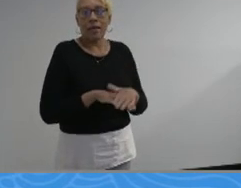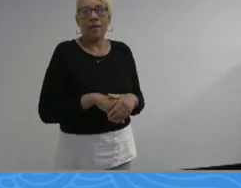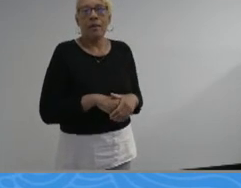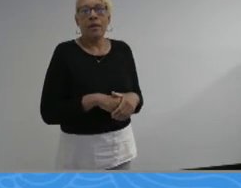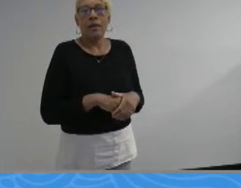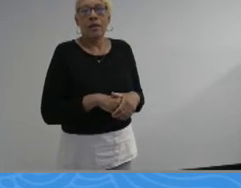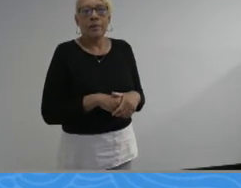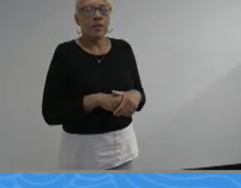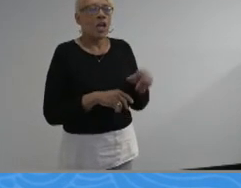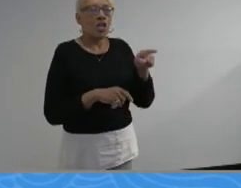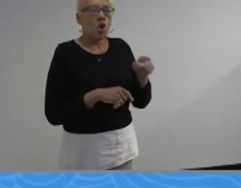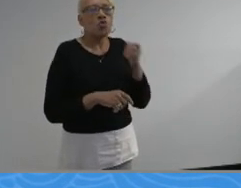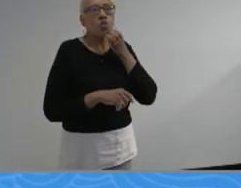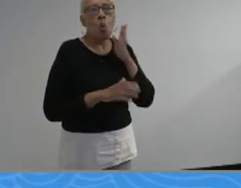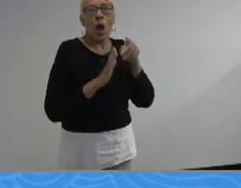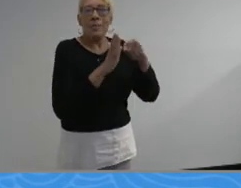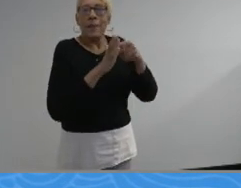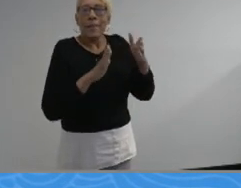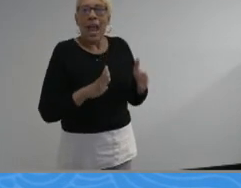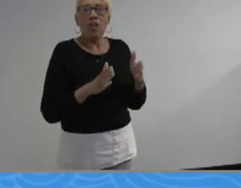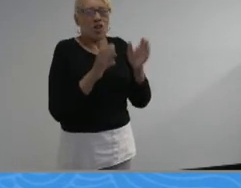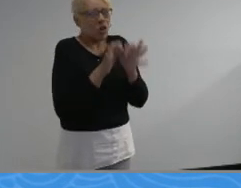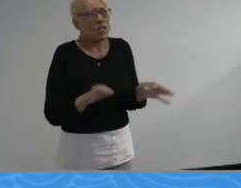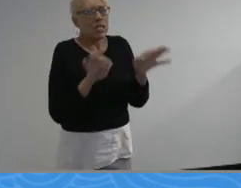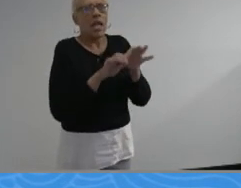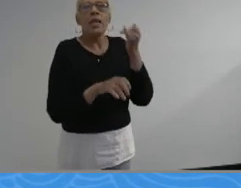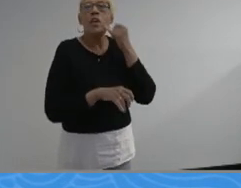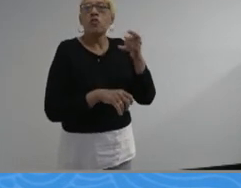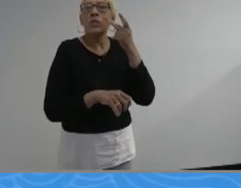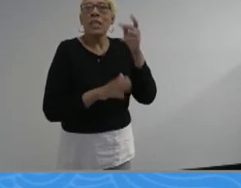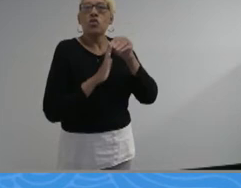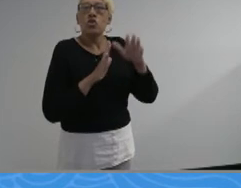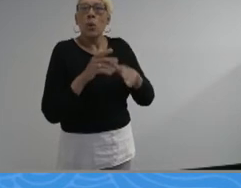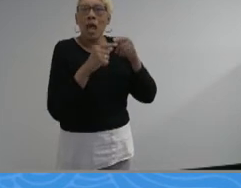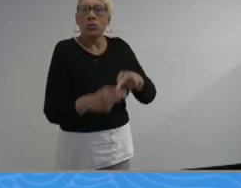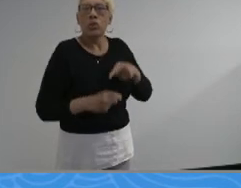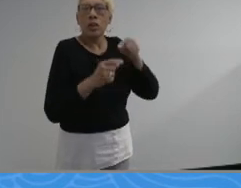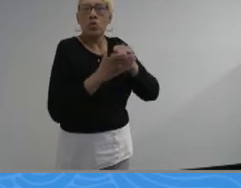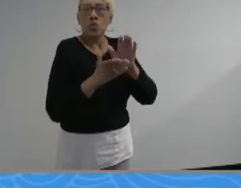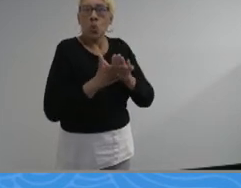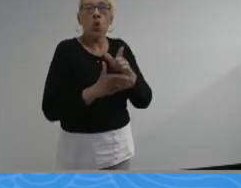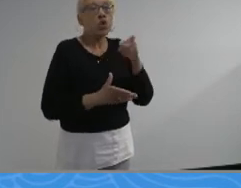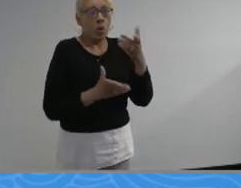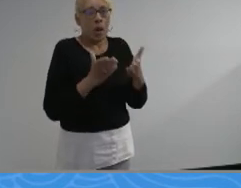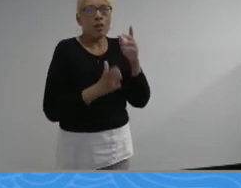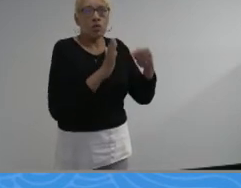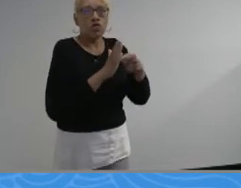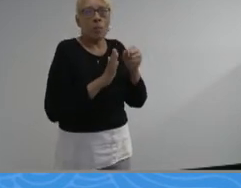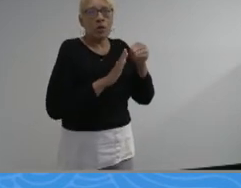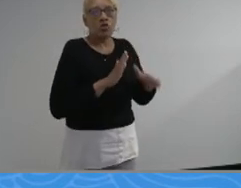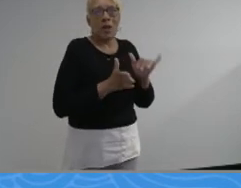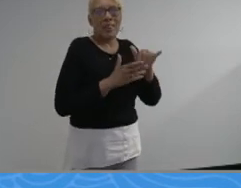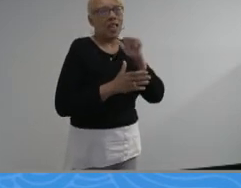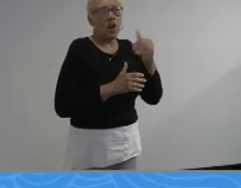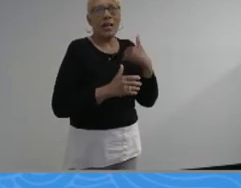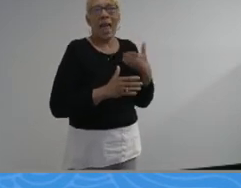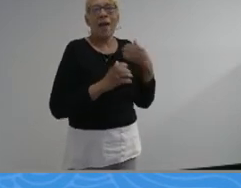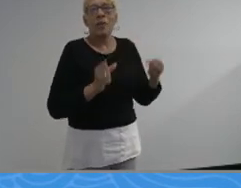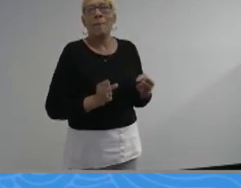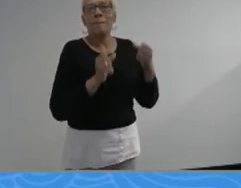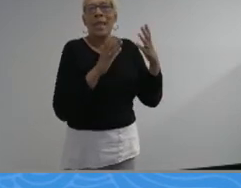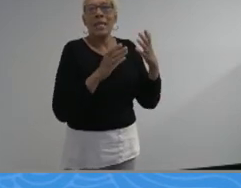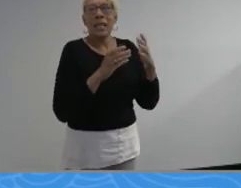relationships are so vital. You show me students who are having a difficult time doing well in school, in all likelihood, you're going to show me students who don't have very many